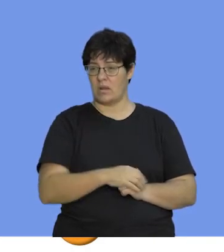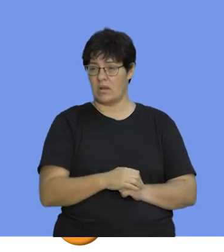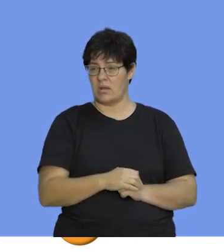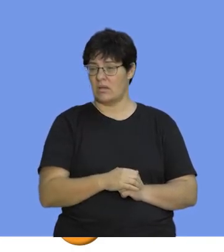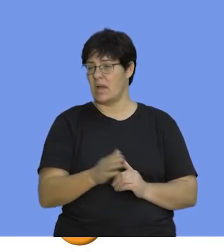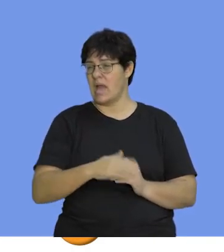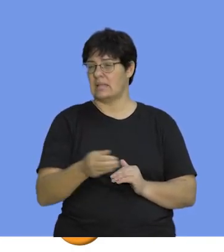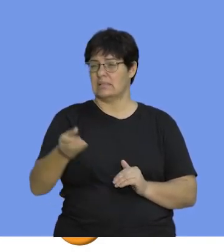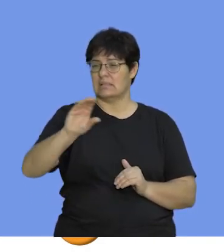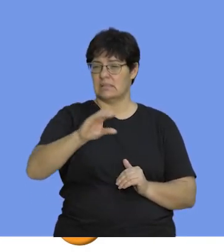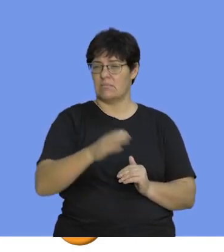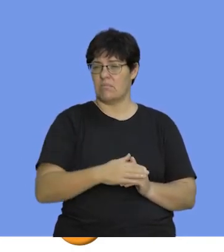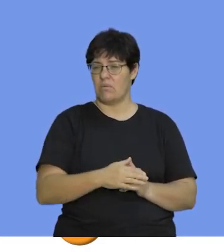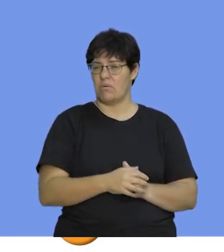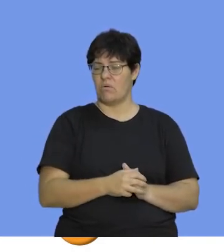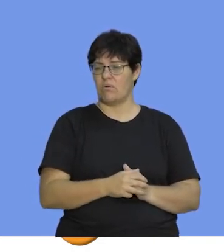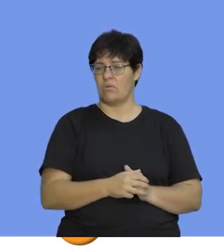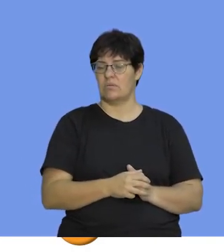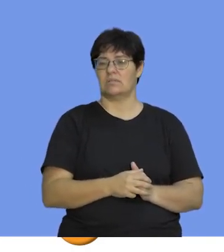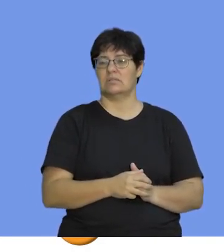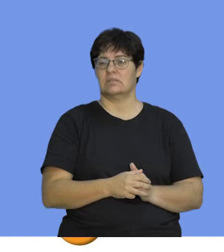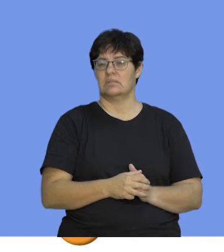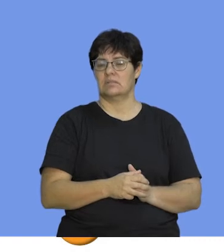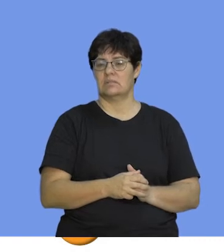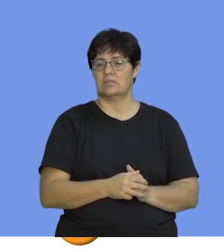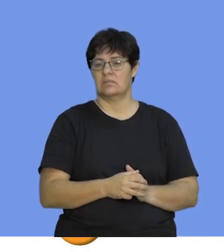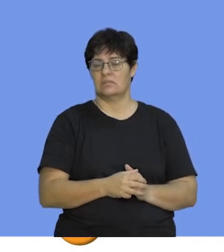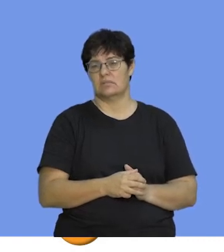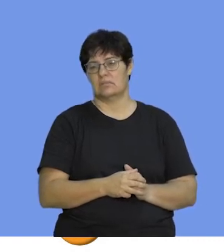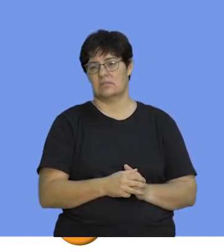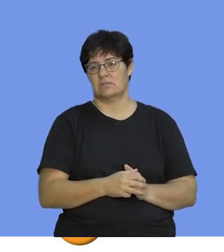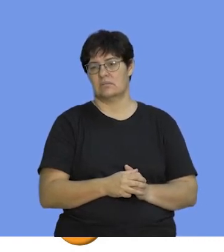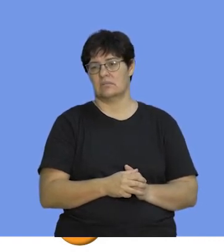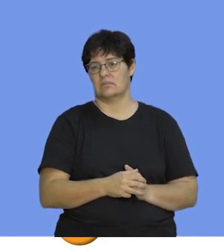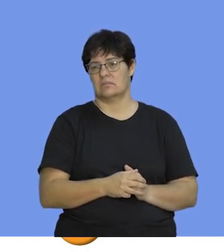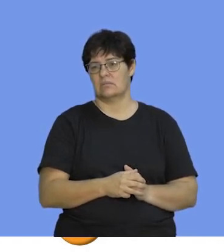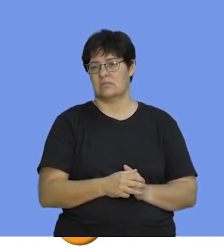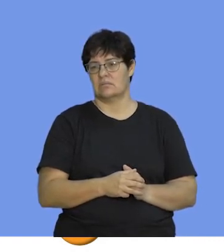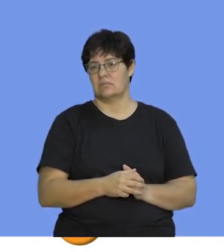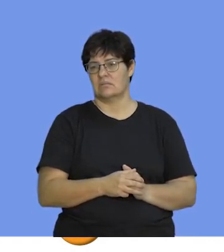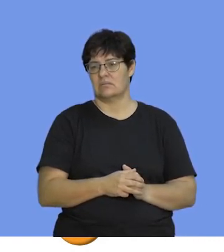0.1. So we must add more of the particles of the solute, okay?